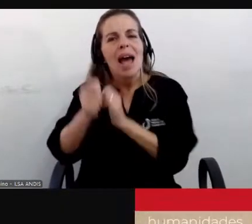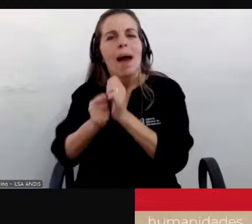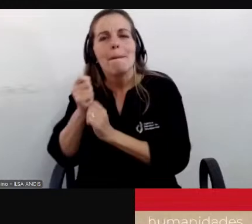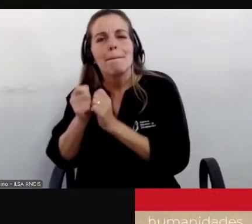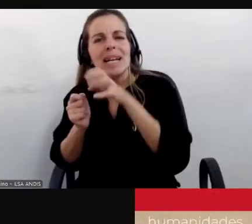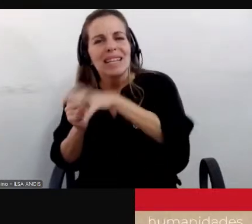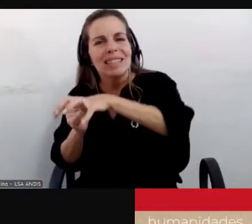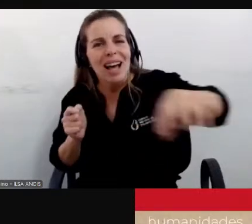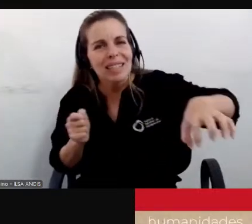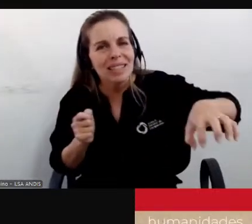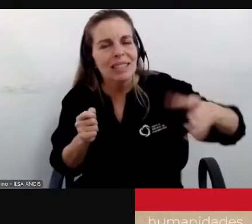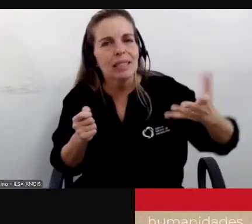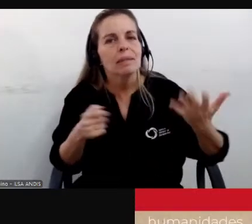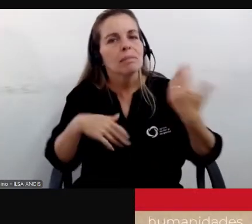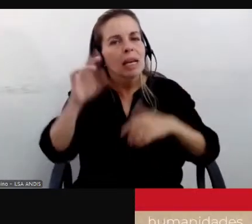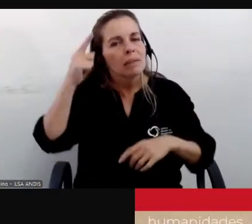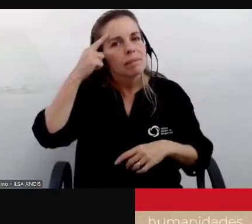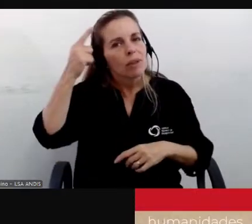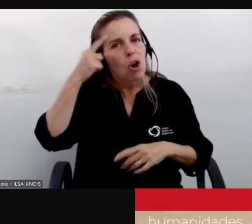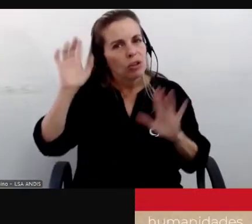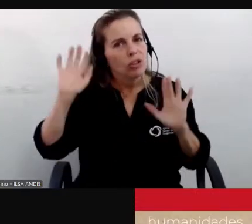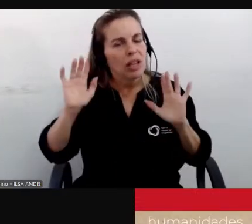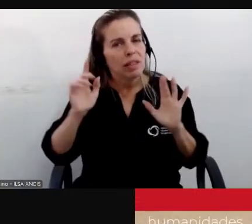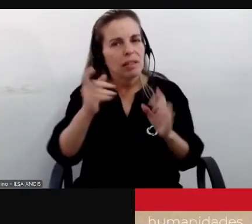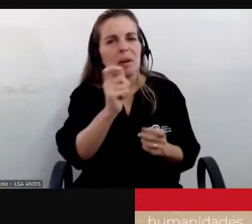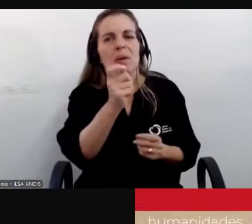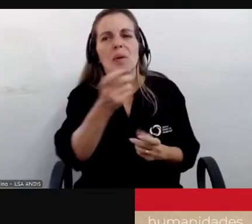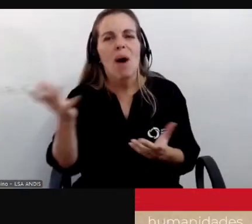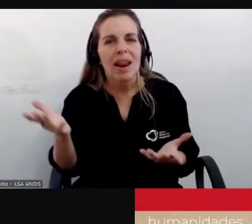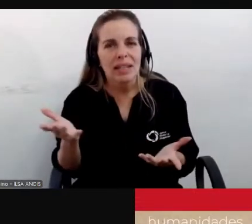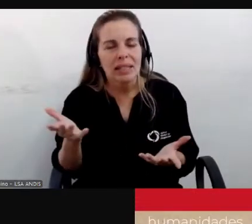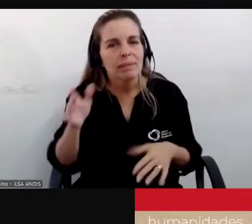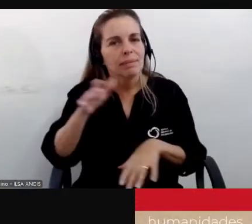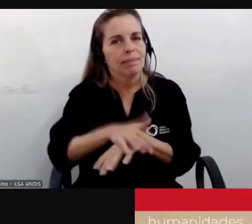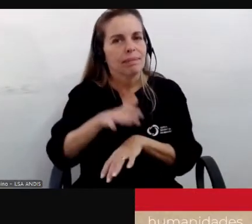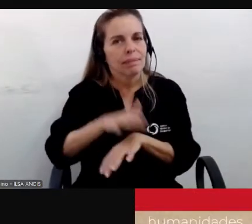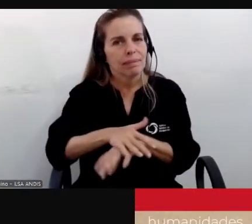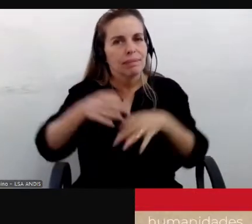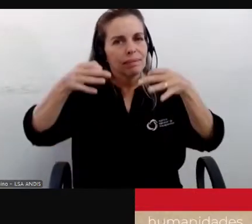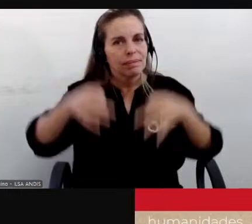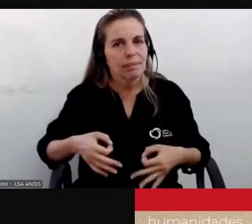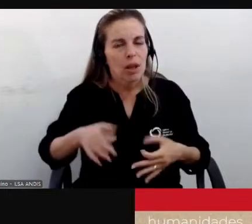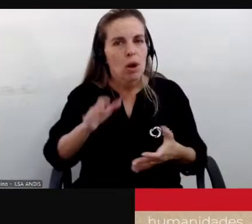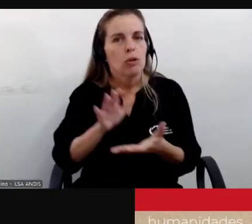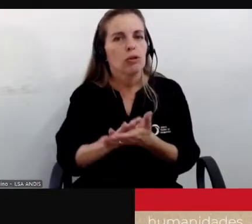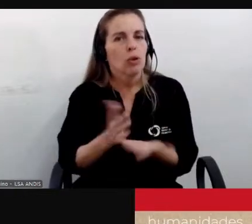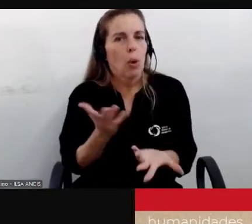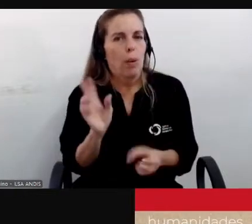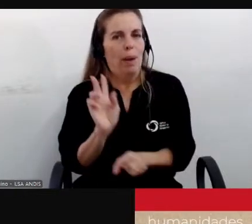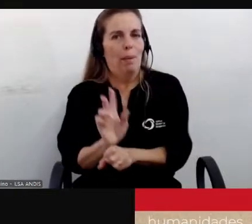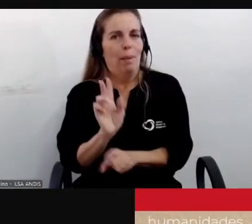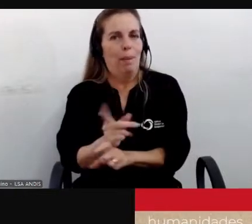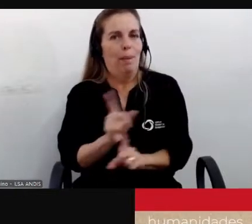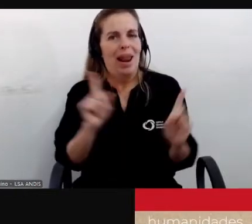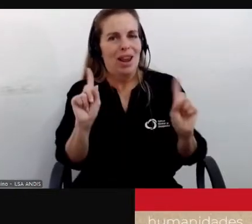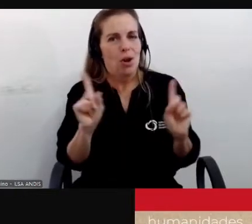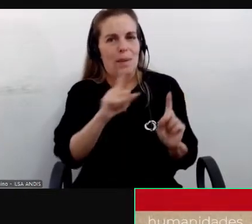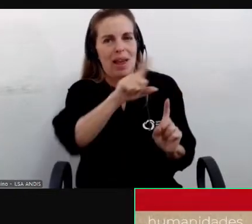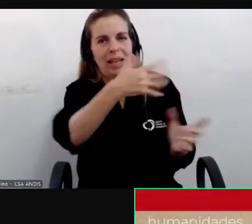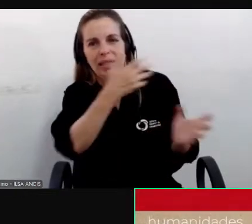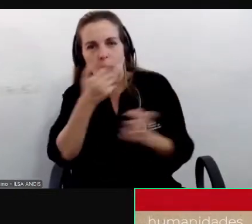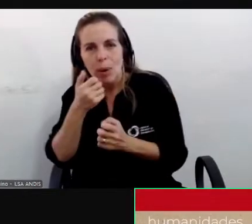have been the industries and companies that have gained the greatest awareness and have assumed the